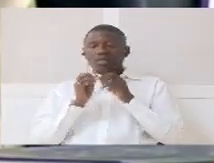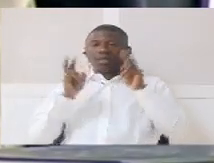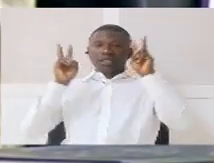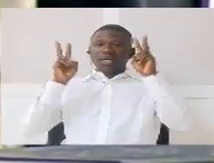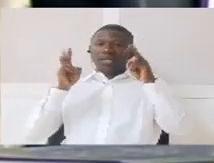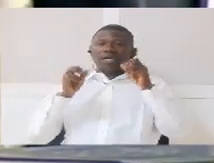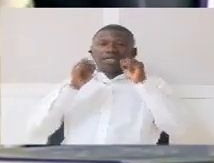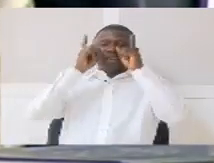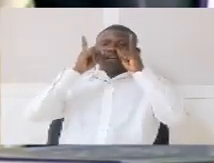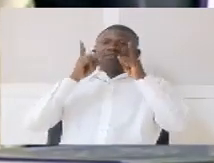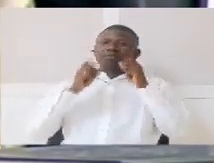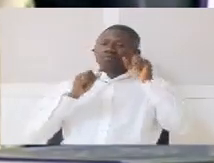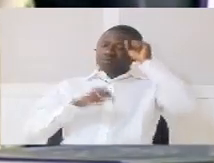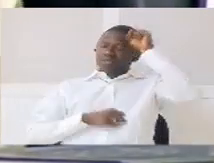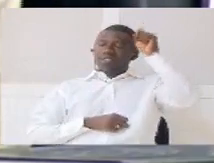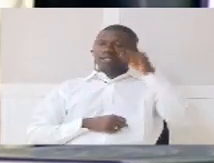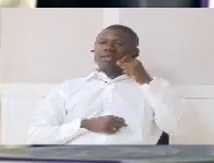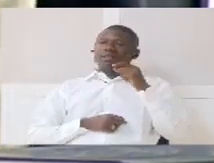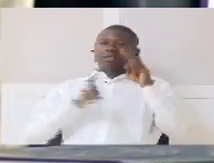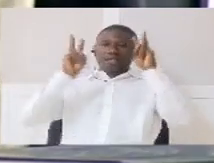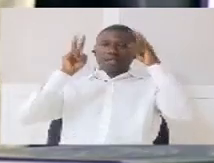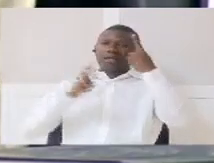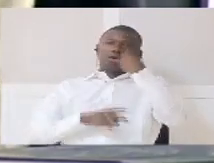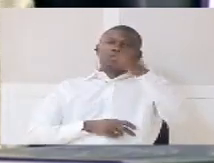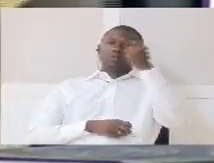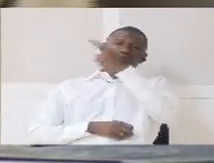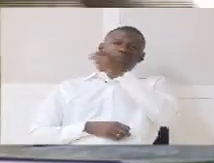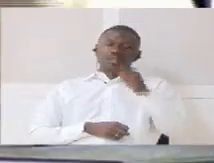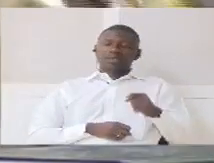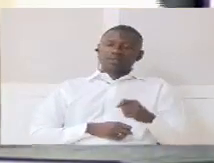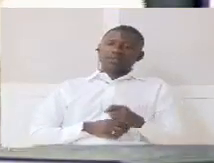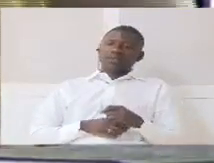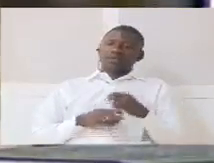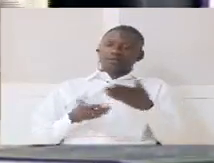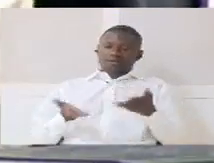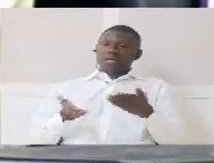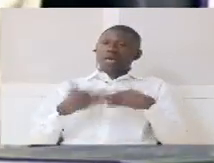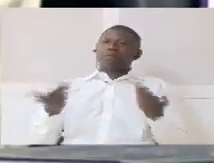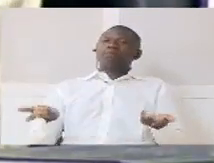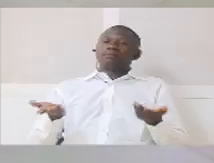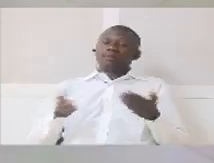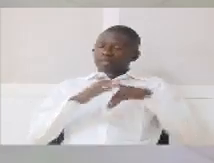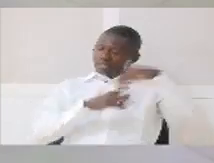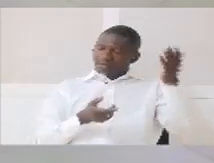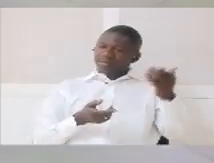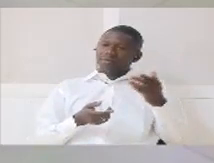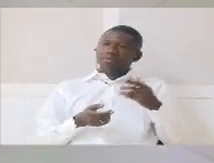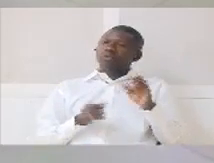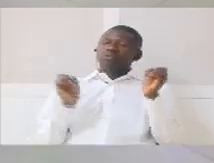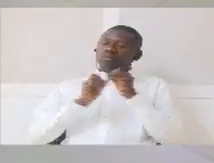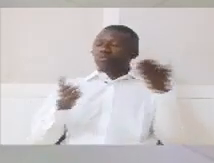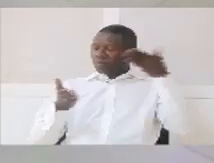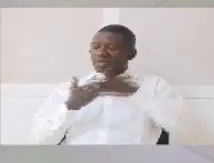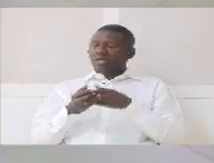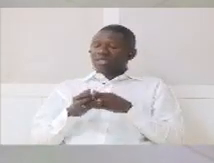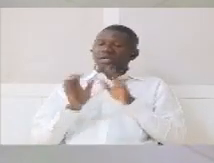life president. Yaya jamme 100%. Yaya 100%. Biamanda. He's not around so today. So who else will come here? Min Titala. Nobody will come here who will not